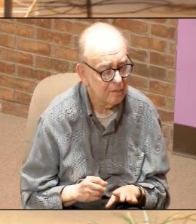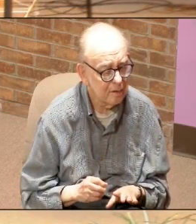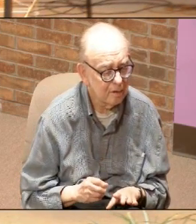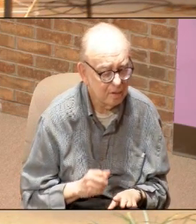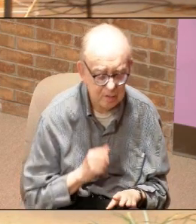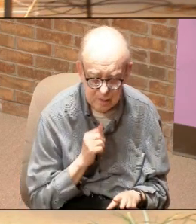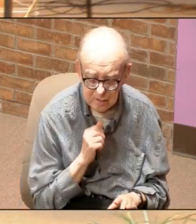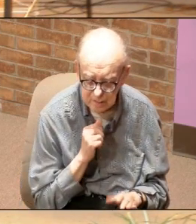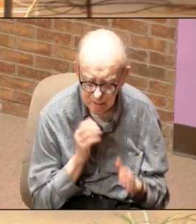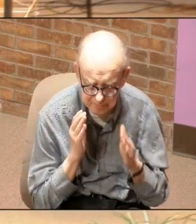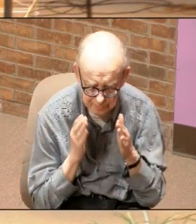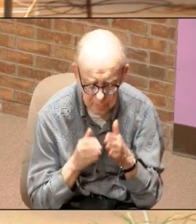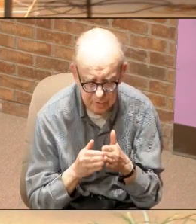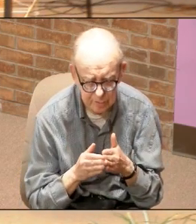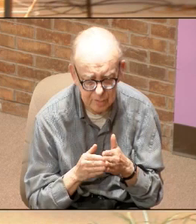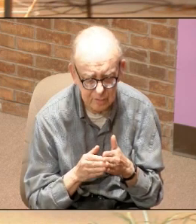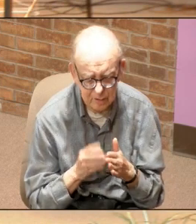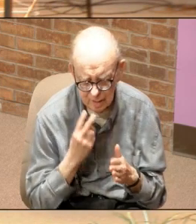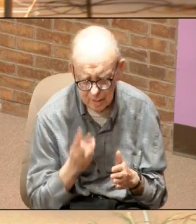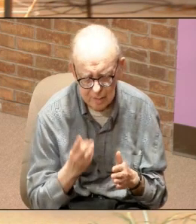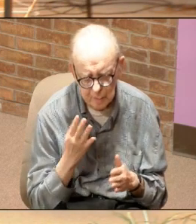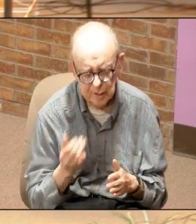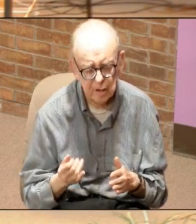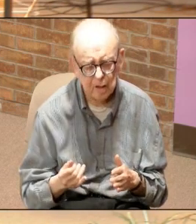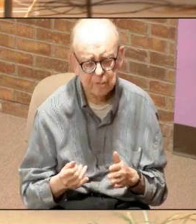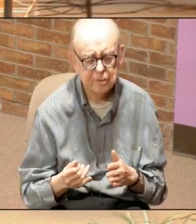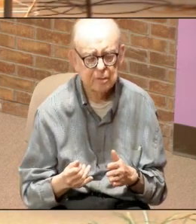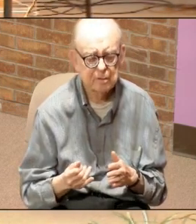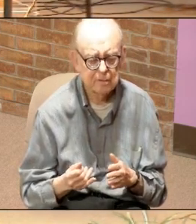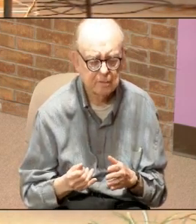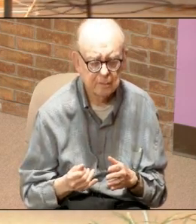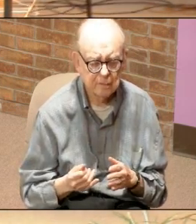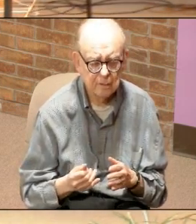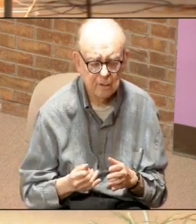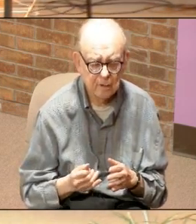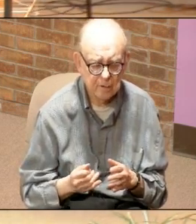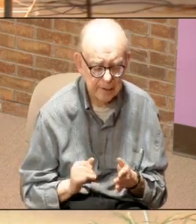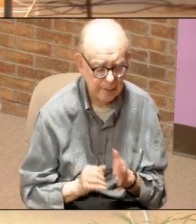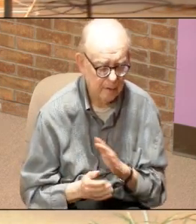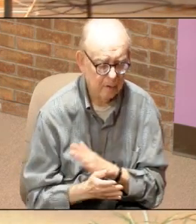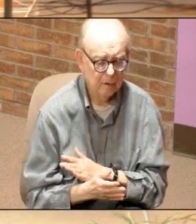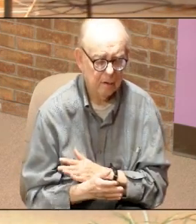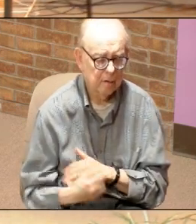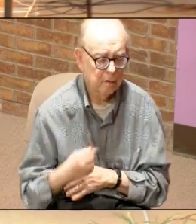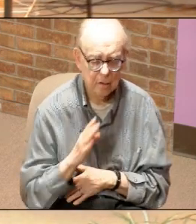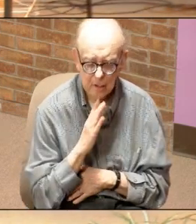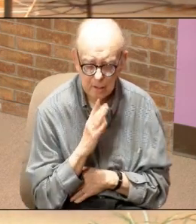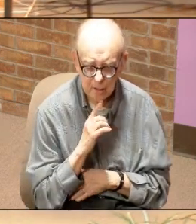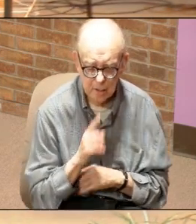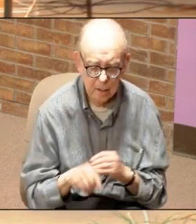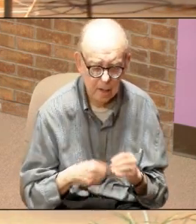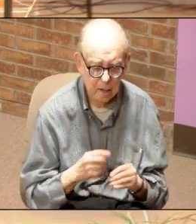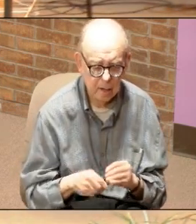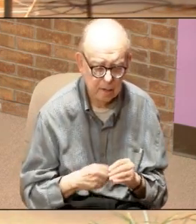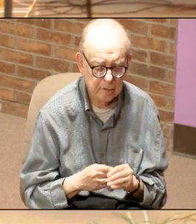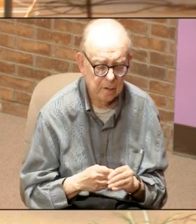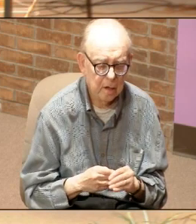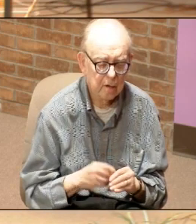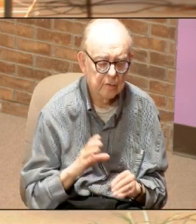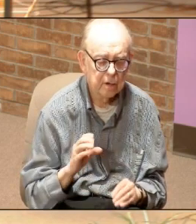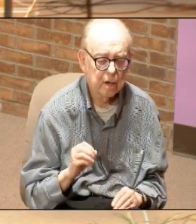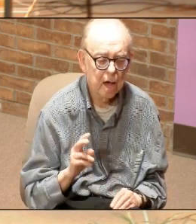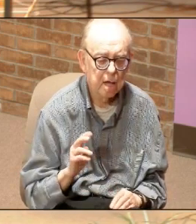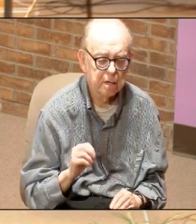To not focus. You see, because this morning we're going to talk about a term called